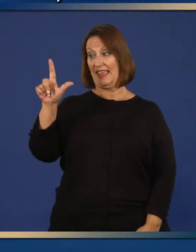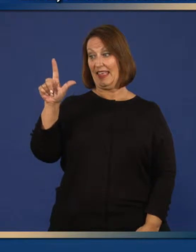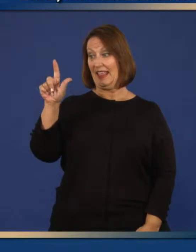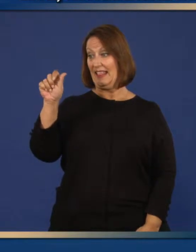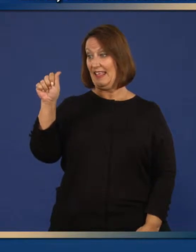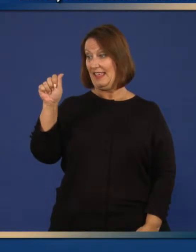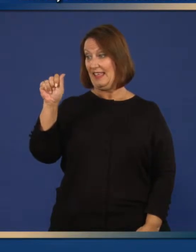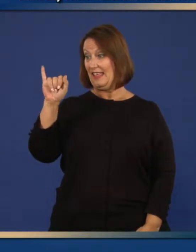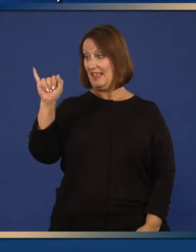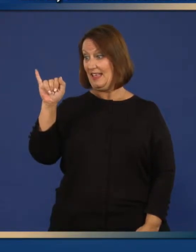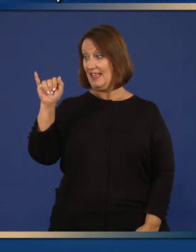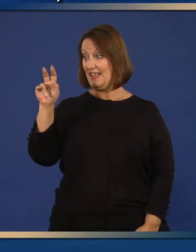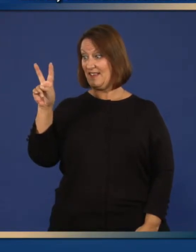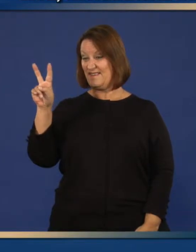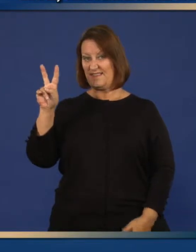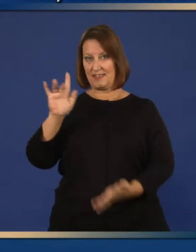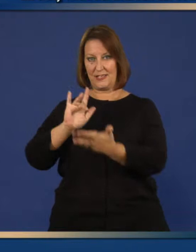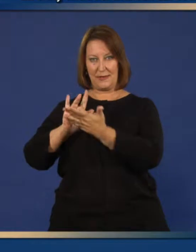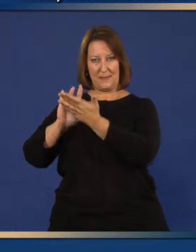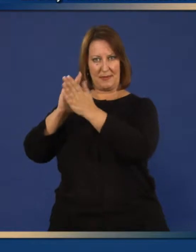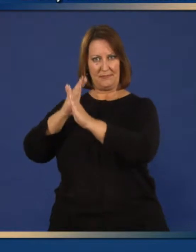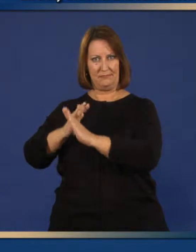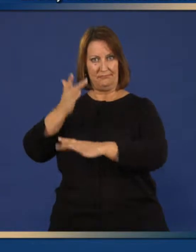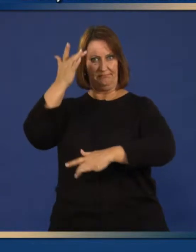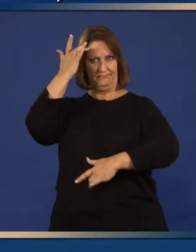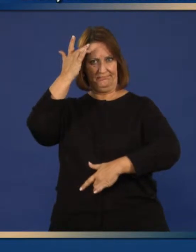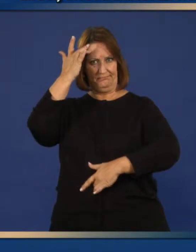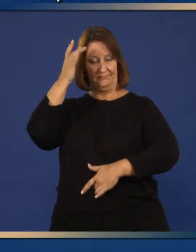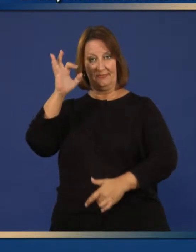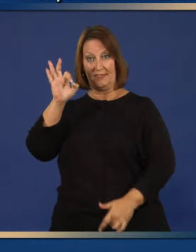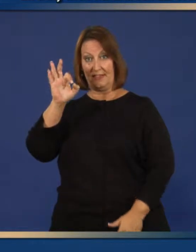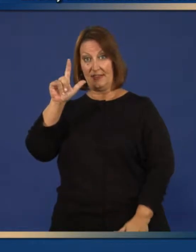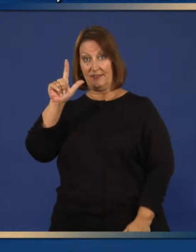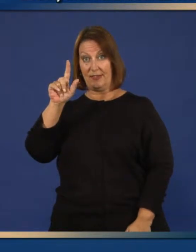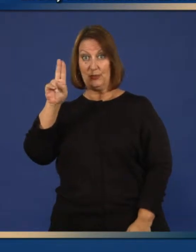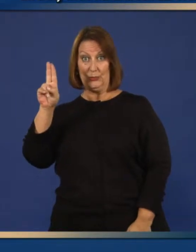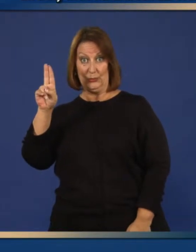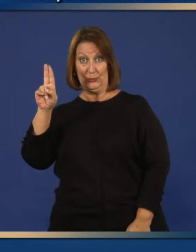LAIV attenuated influenza vaccine,